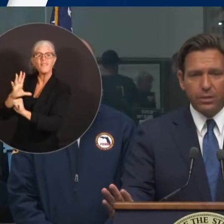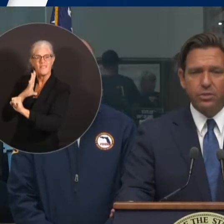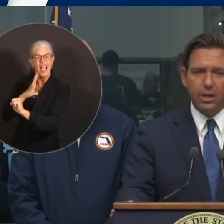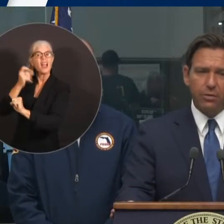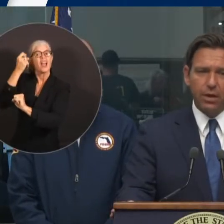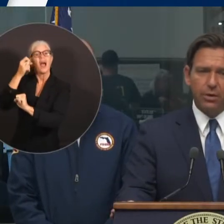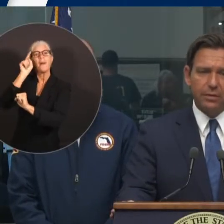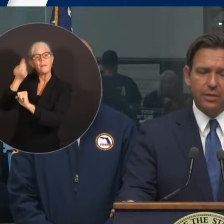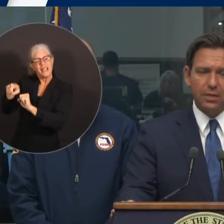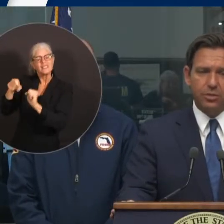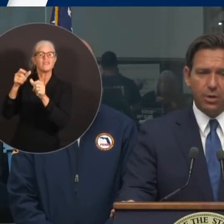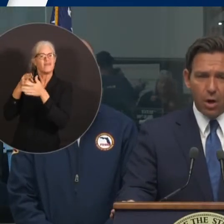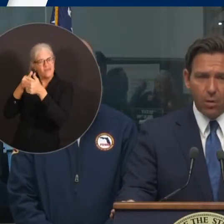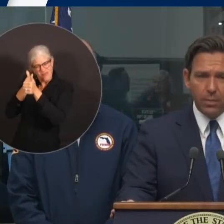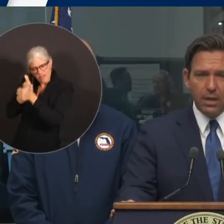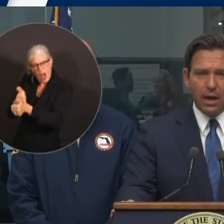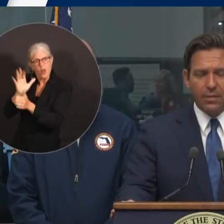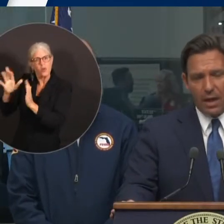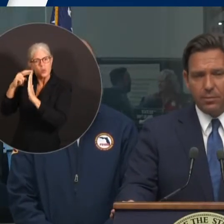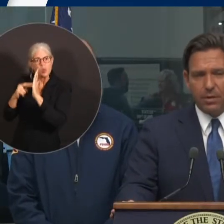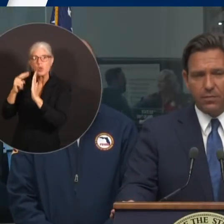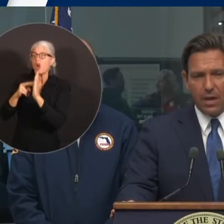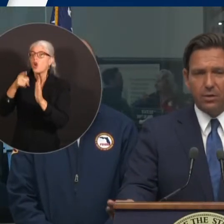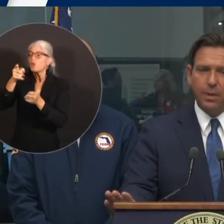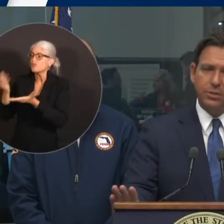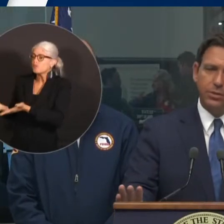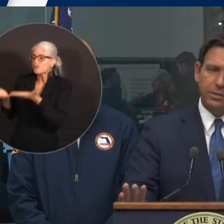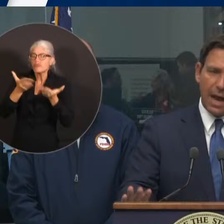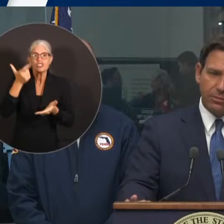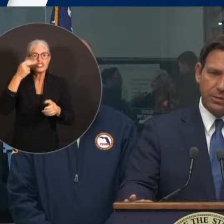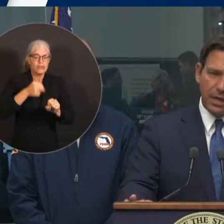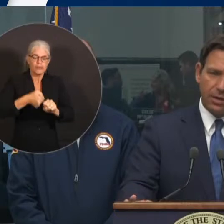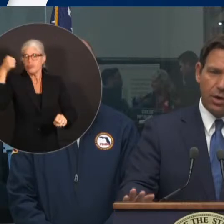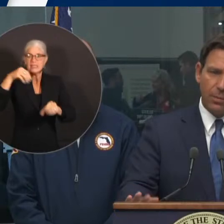not run the generator inside your home. That can be fatal. Make